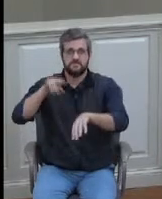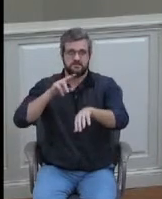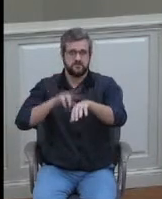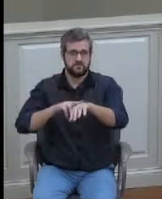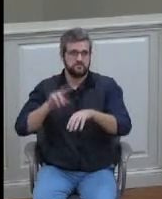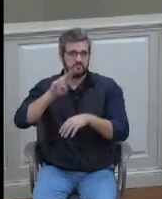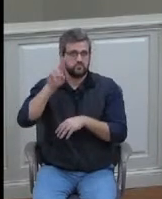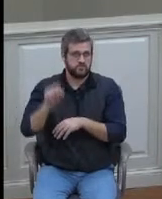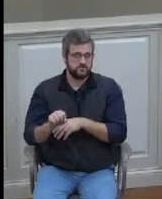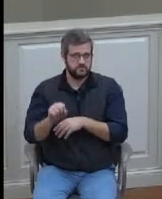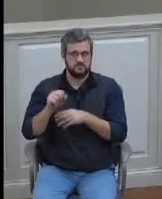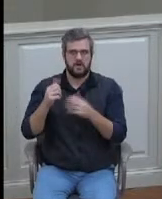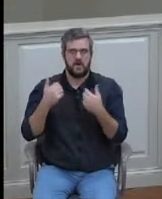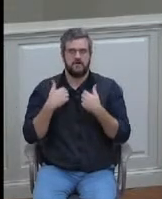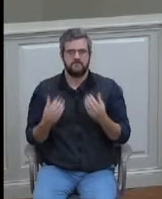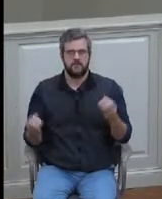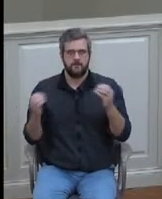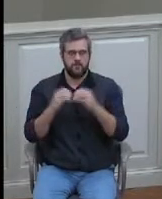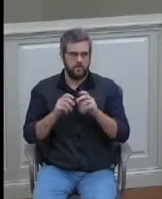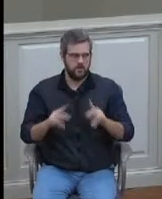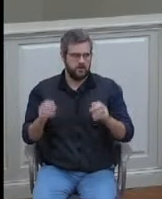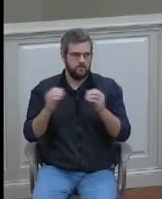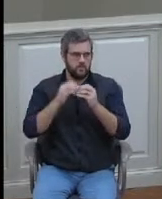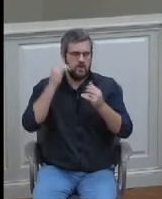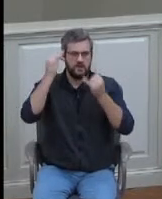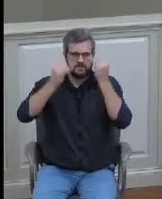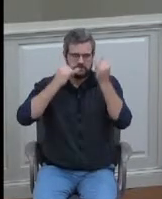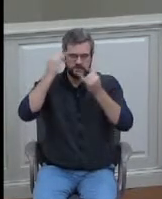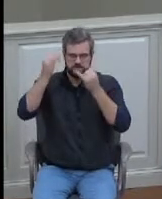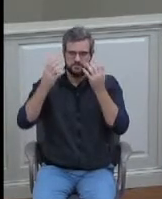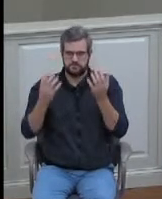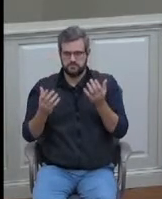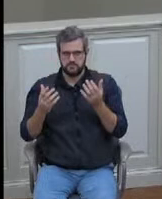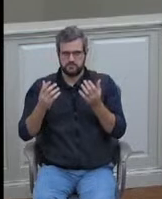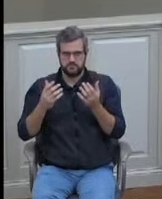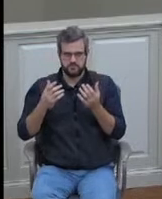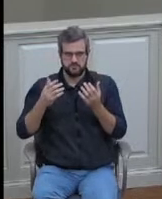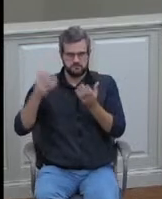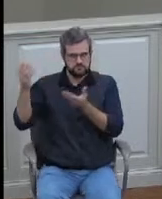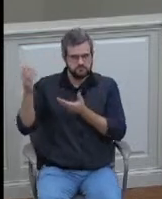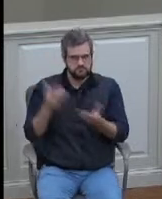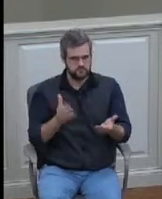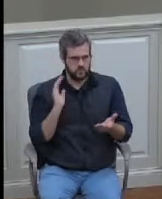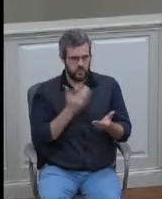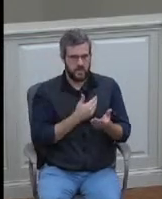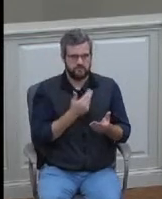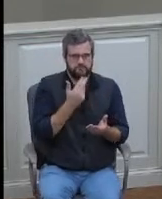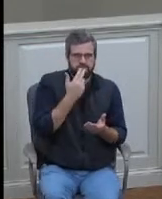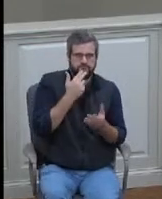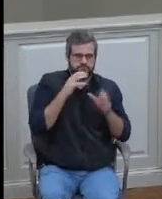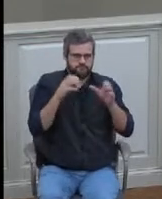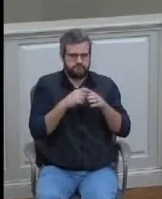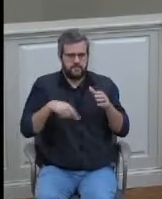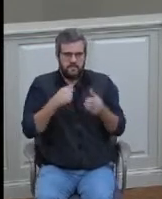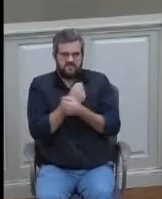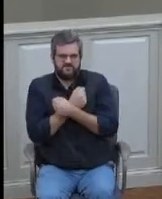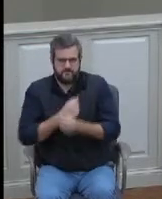So that also gives us more opportunities, more ideas to bring back to our little hamlet of love